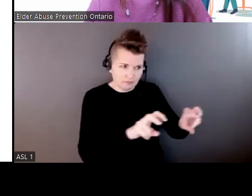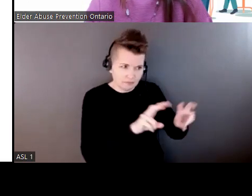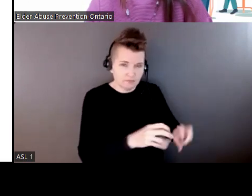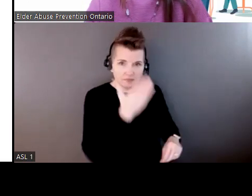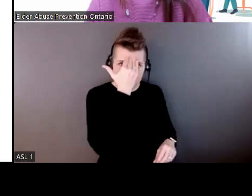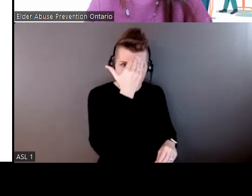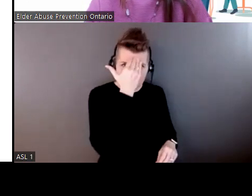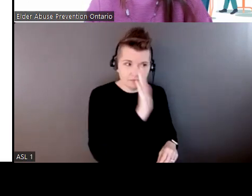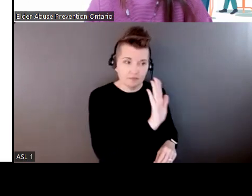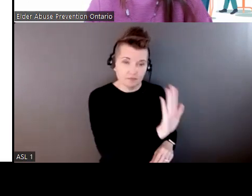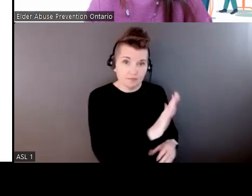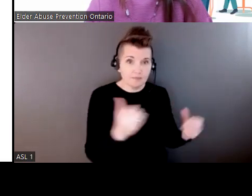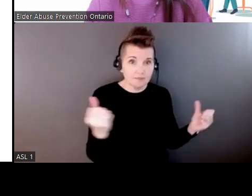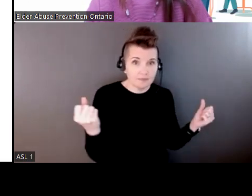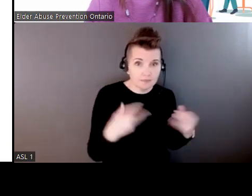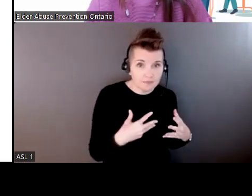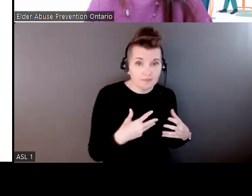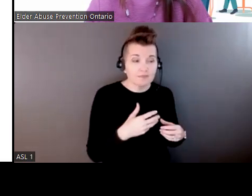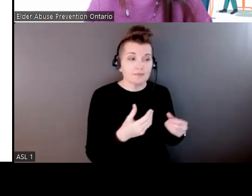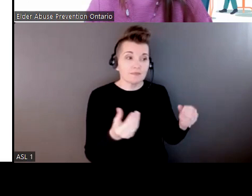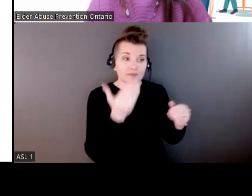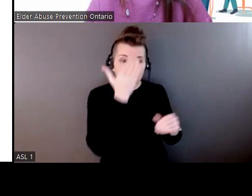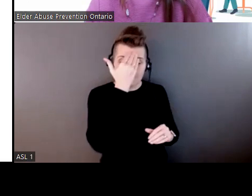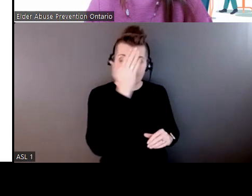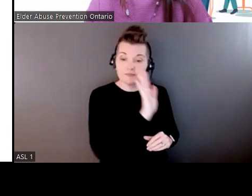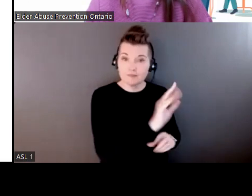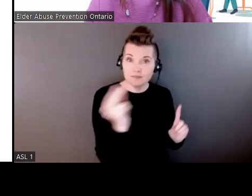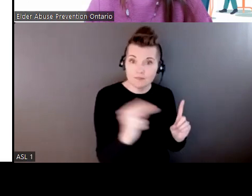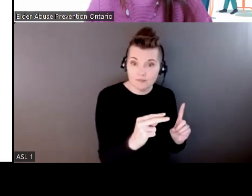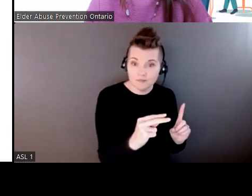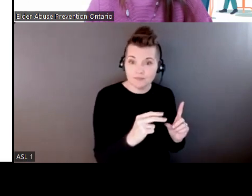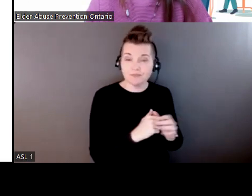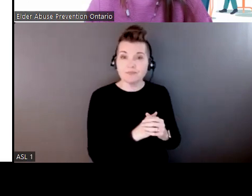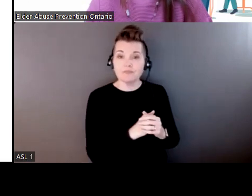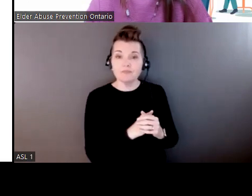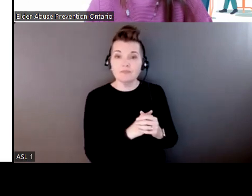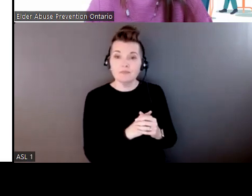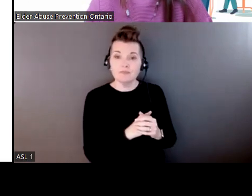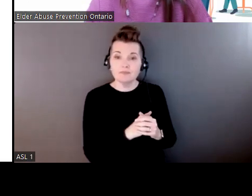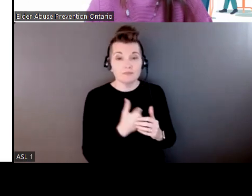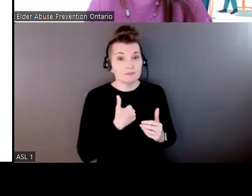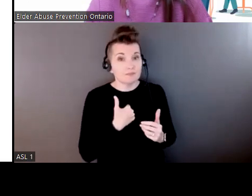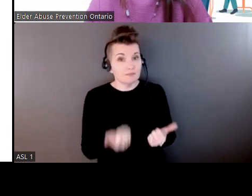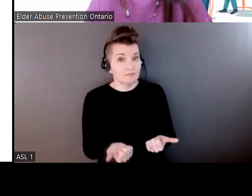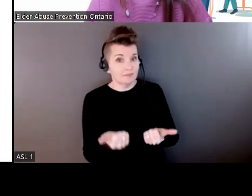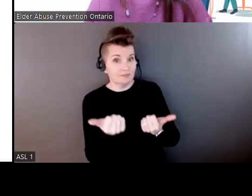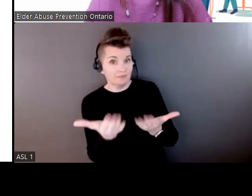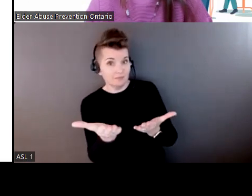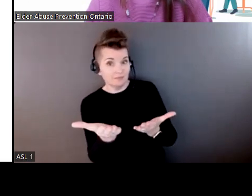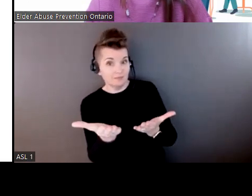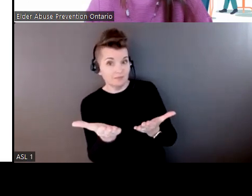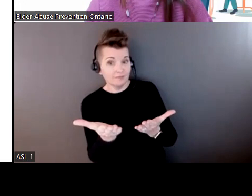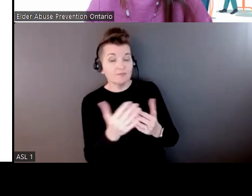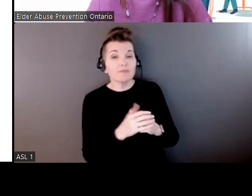of reporting, the more information you'll get, right? And there is more solutions. So that's what I'm suggesting, is that I have